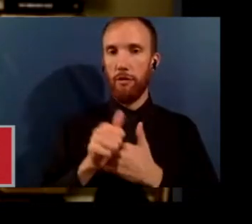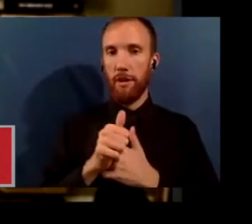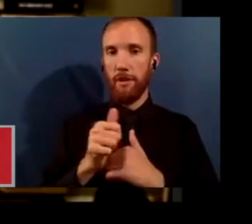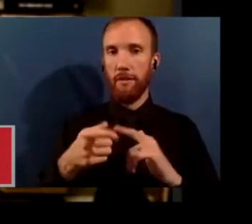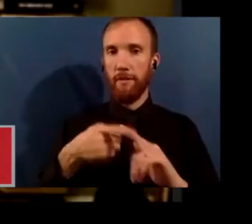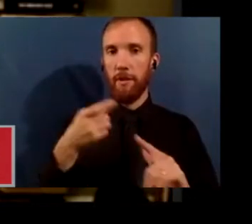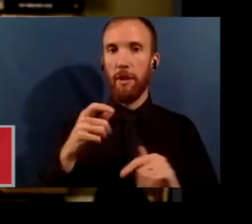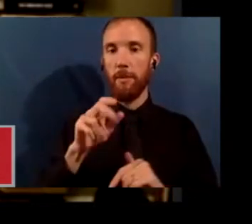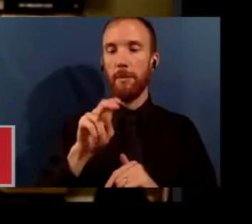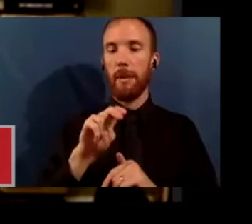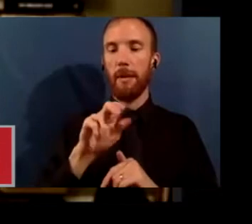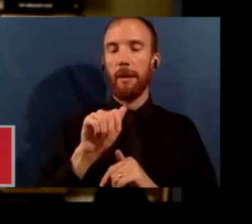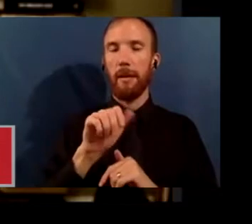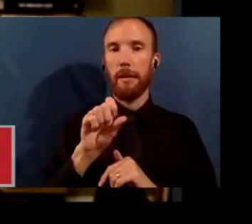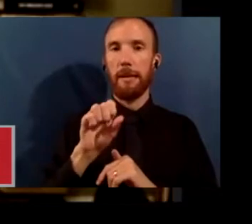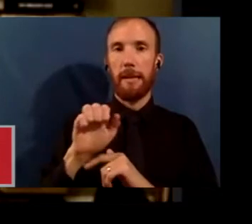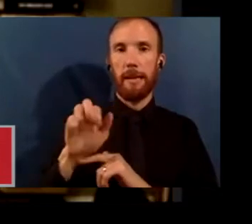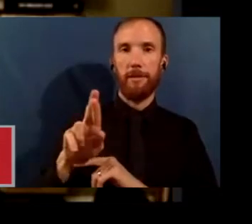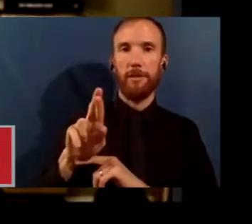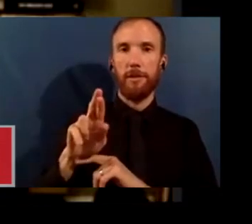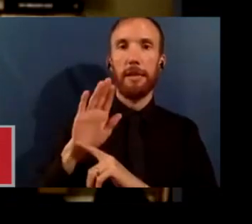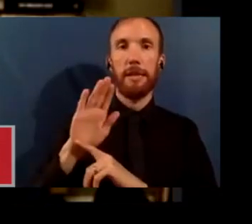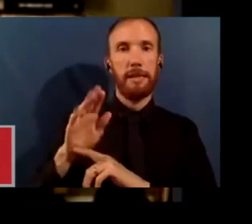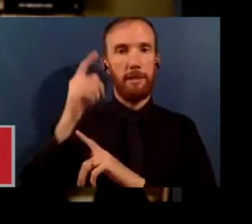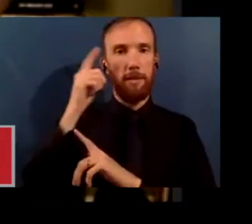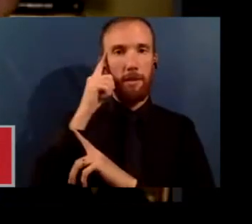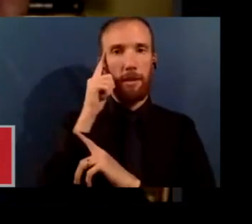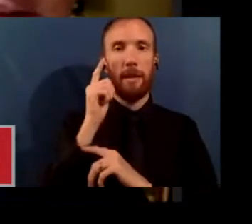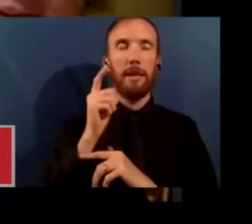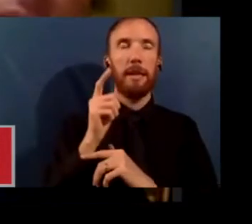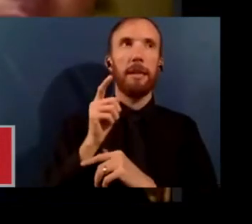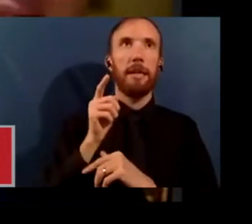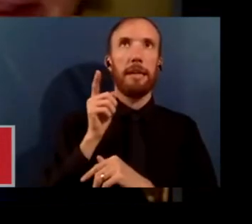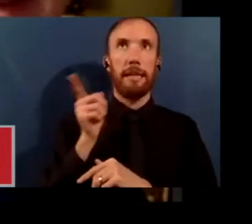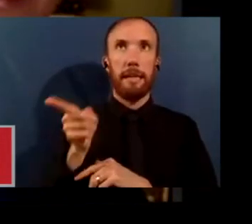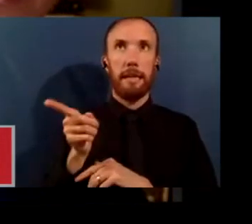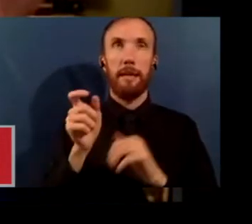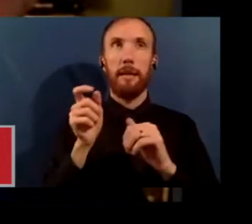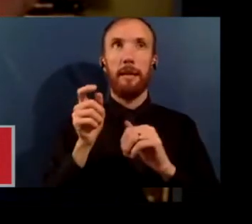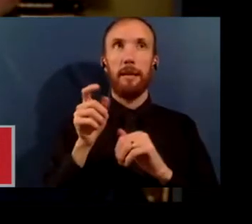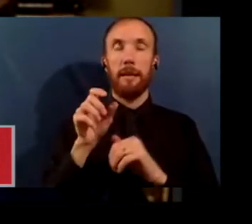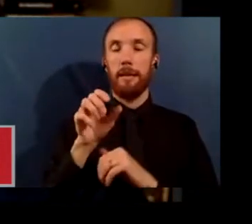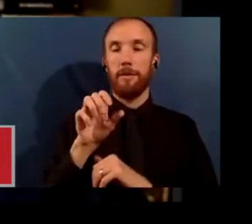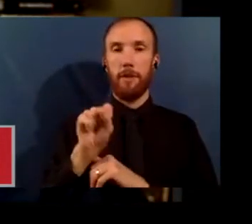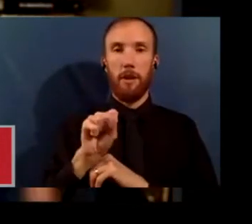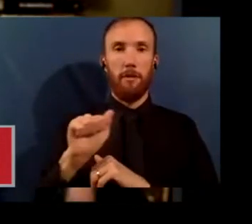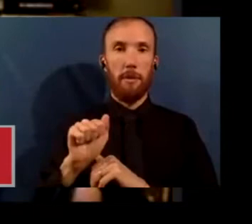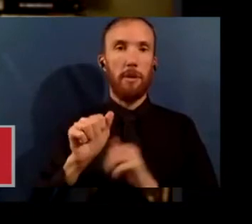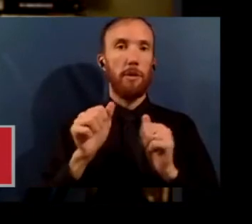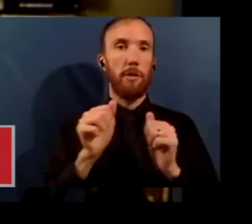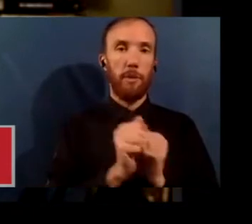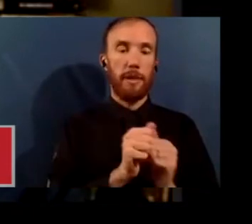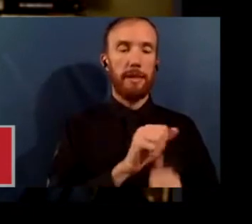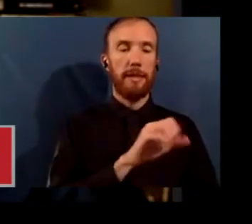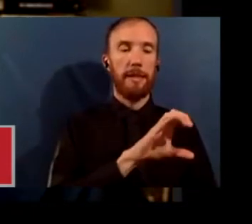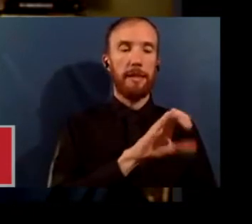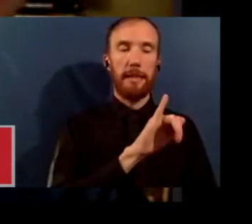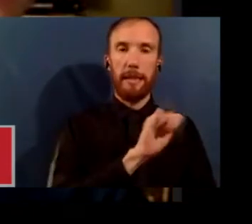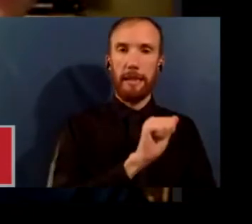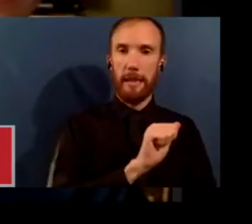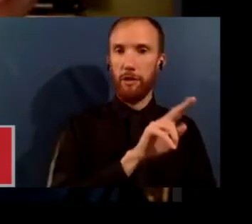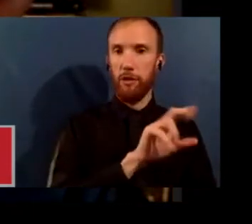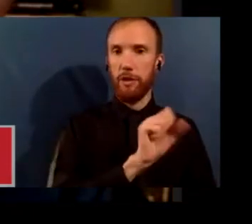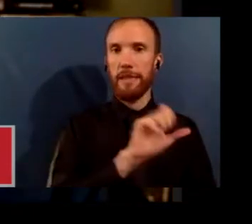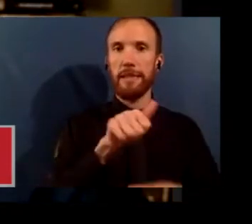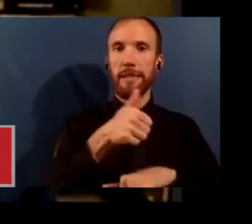Saudi Arabia, in collaboration with the CIA and so on, created this World Muslim